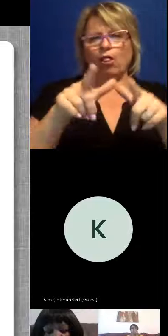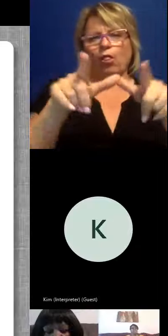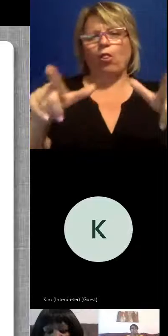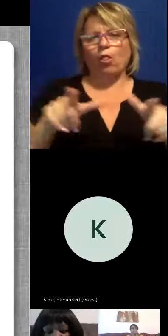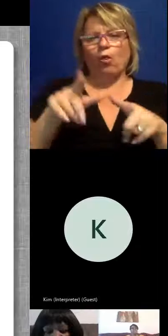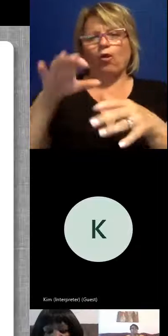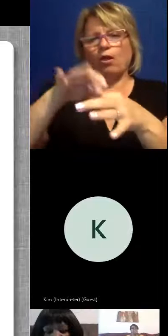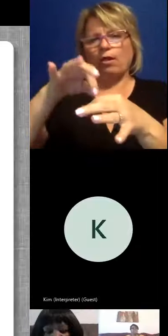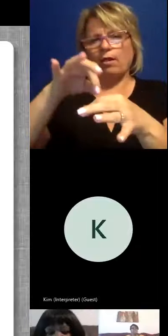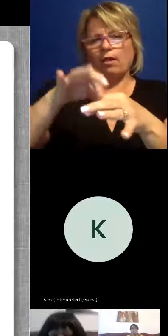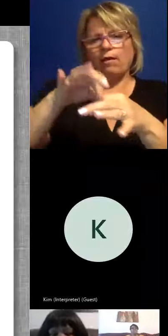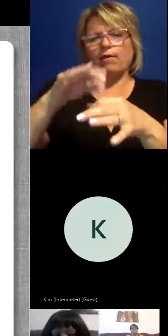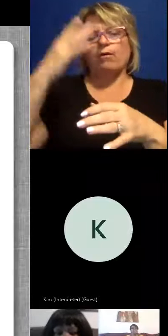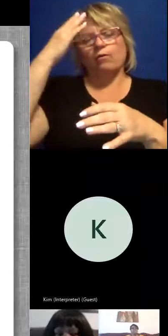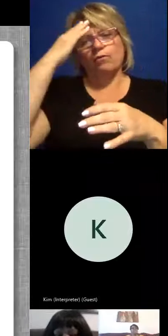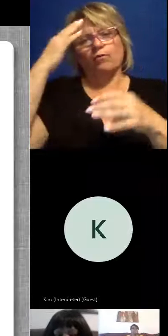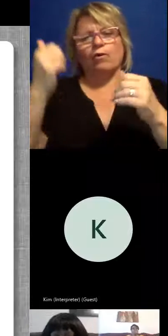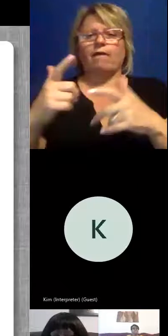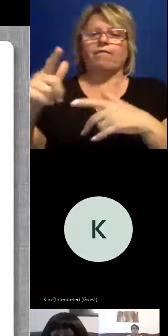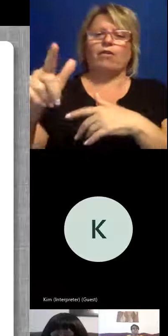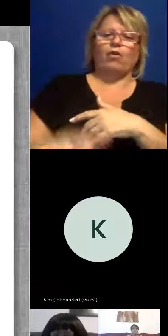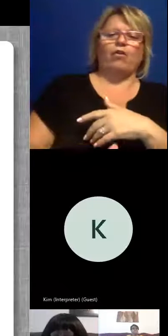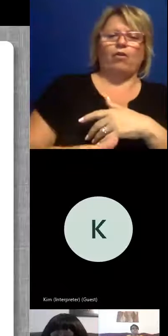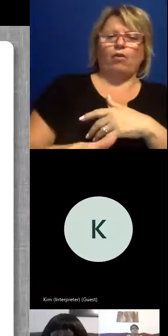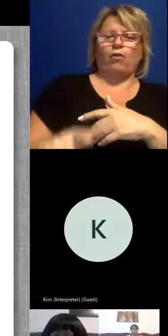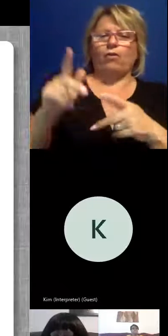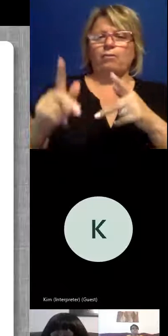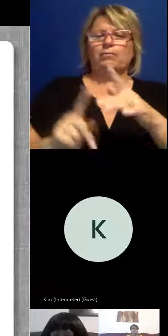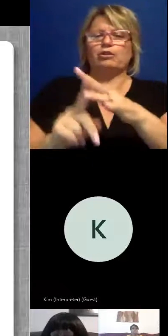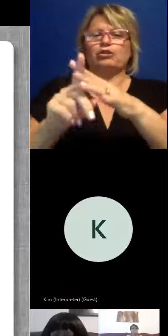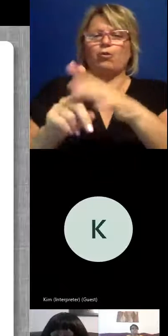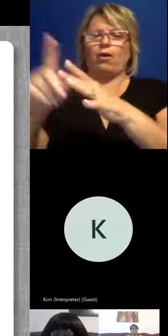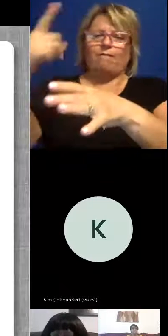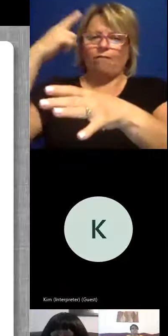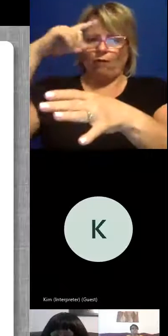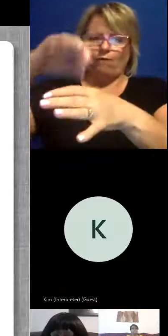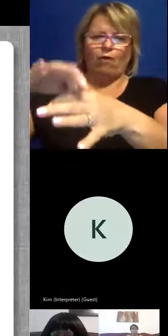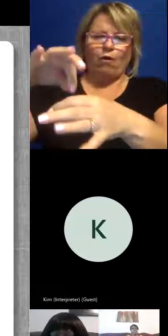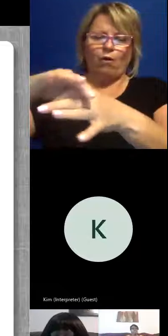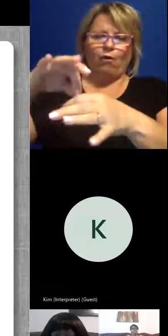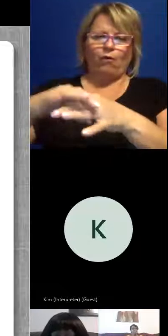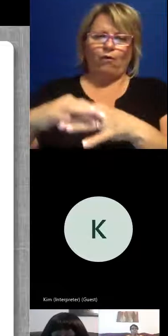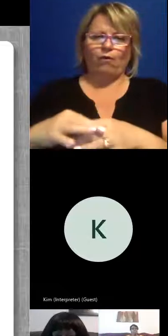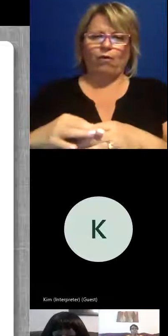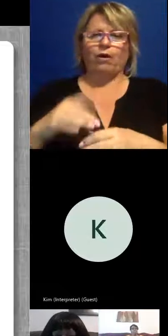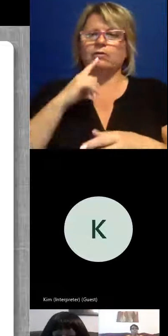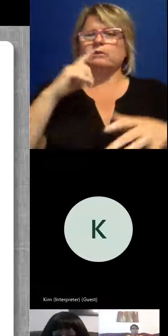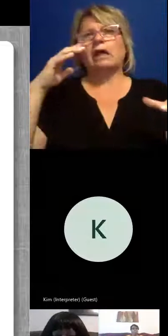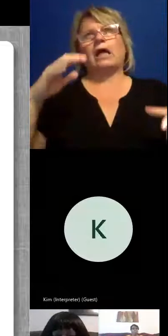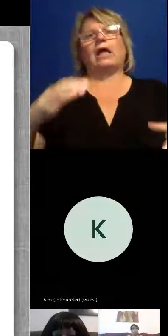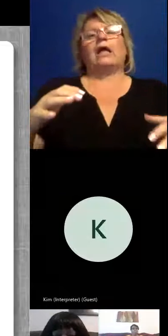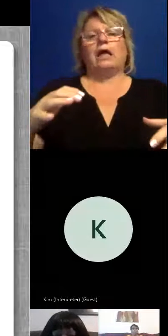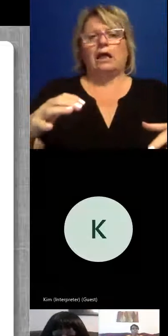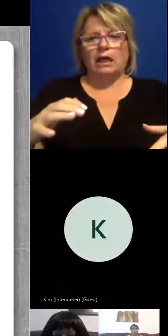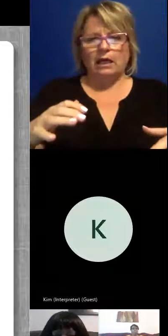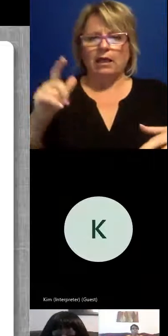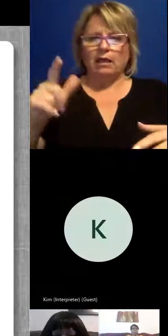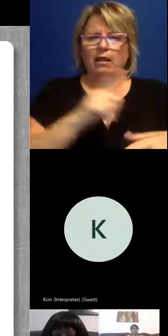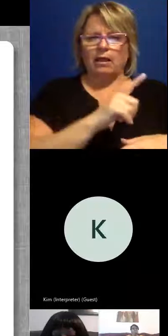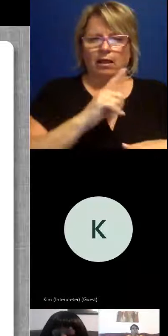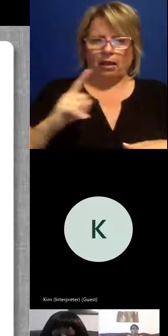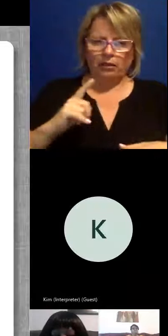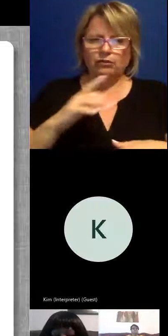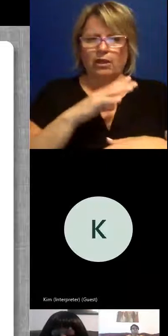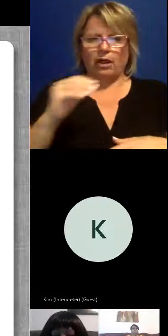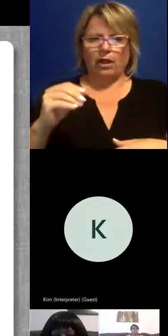have been known to have a low voter turnout. This is alarming, as legislation and local